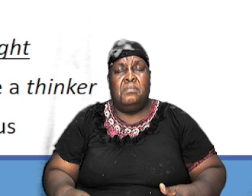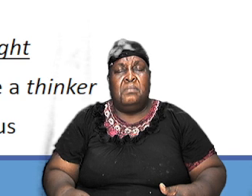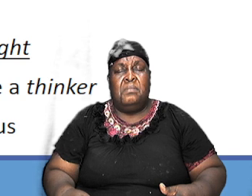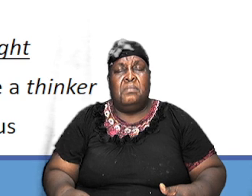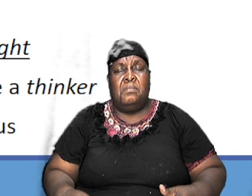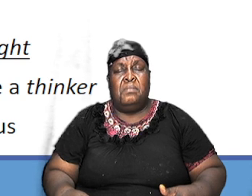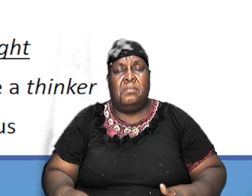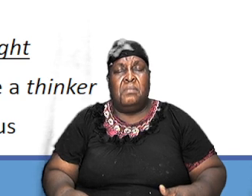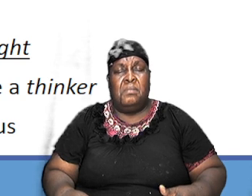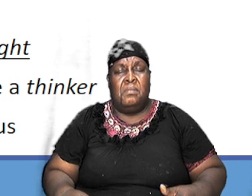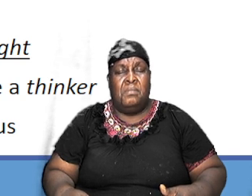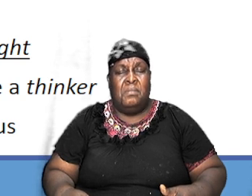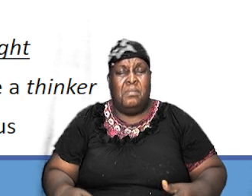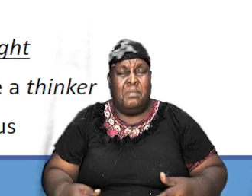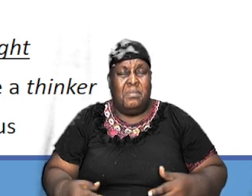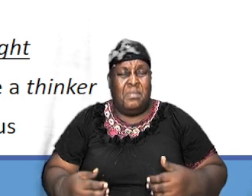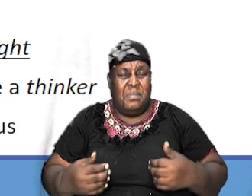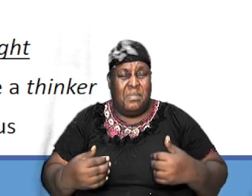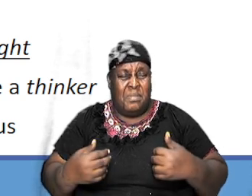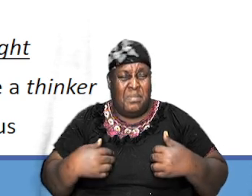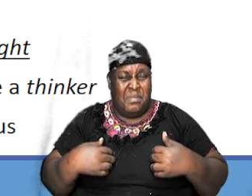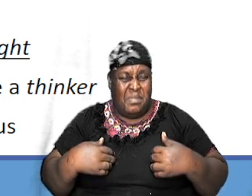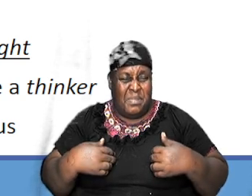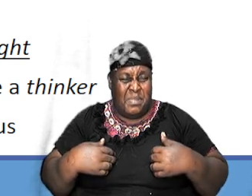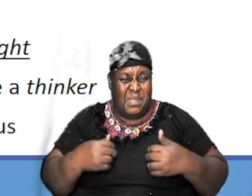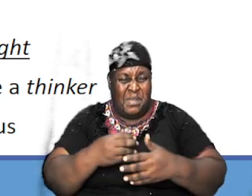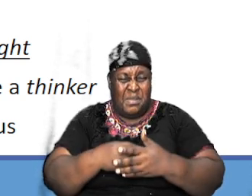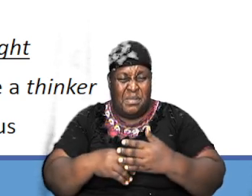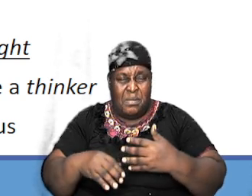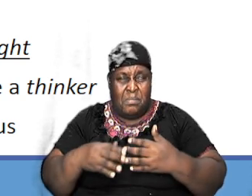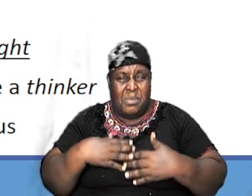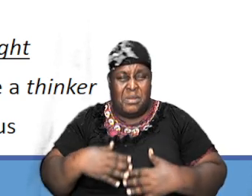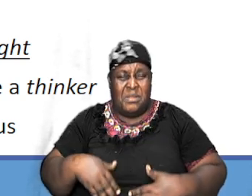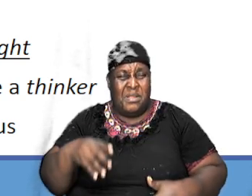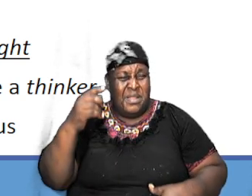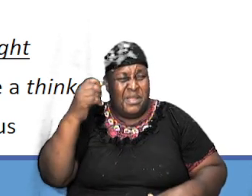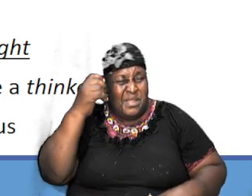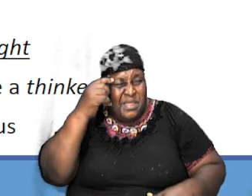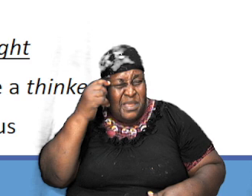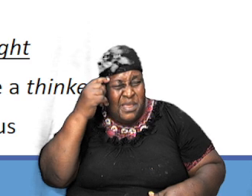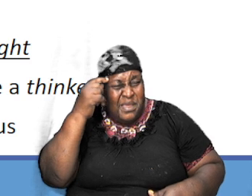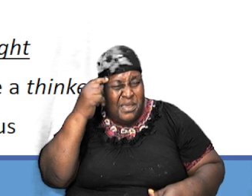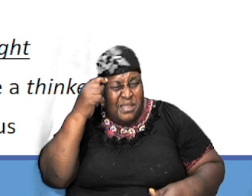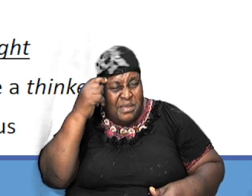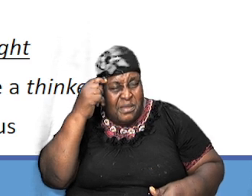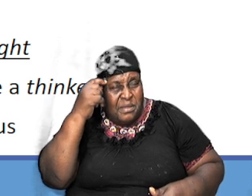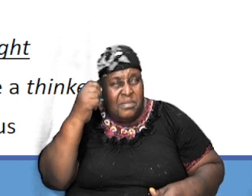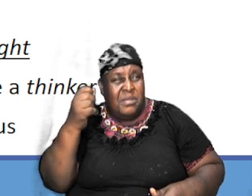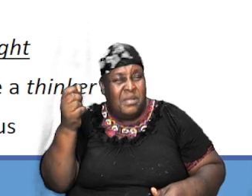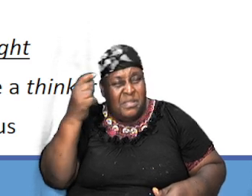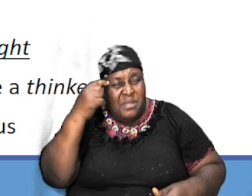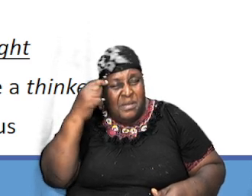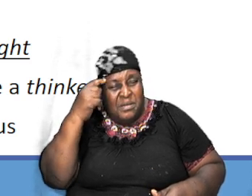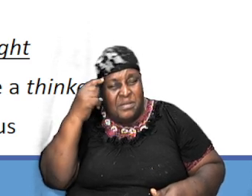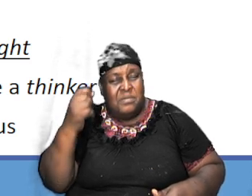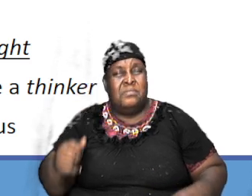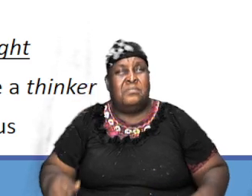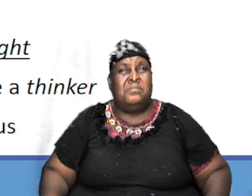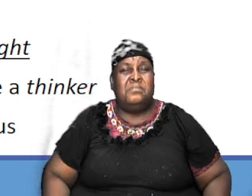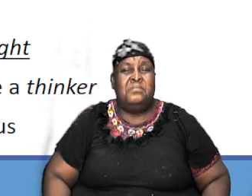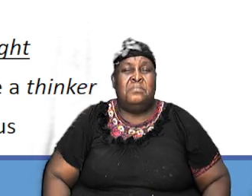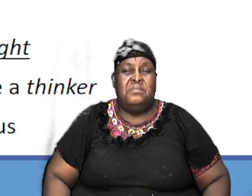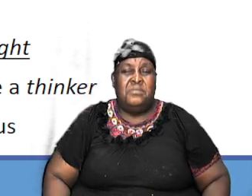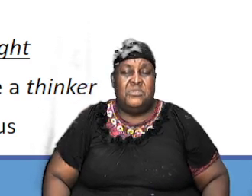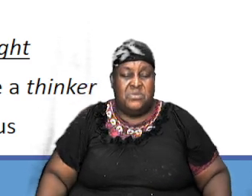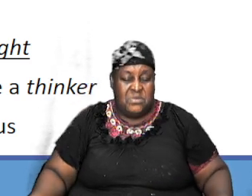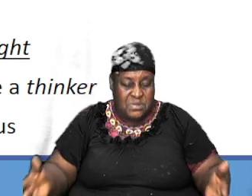that think up the thought. You know, thought just come up by themselves. And so here it is believed that